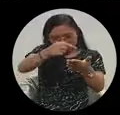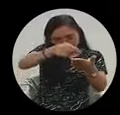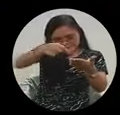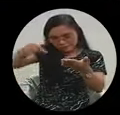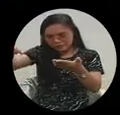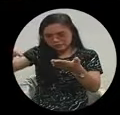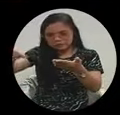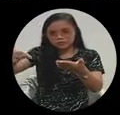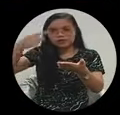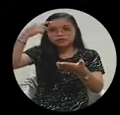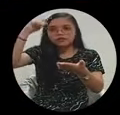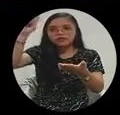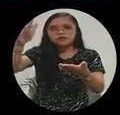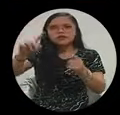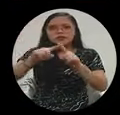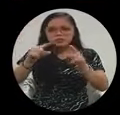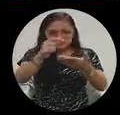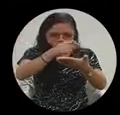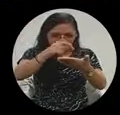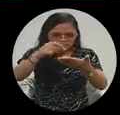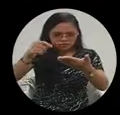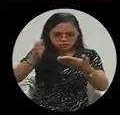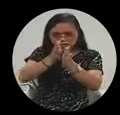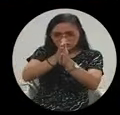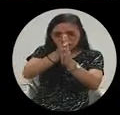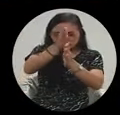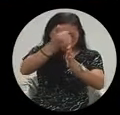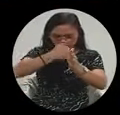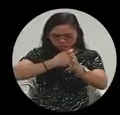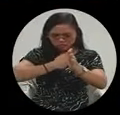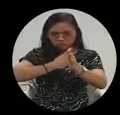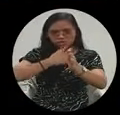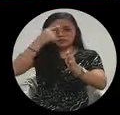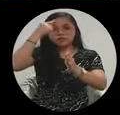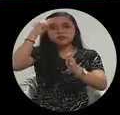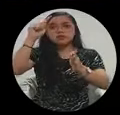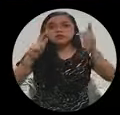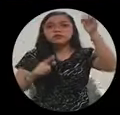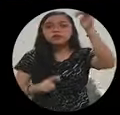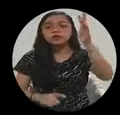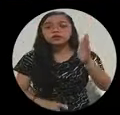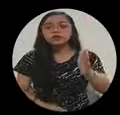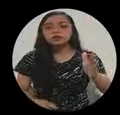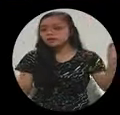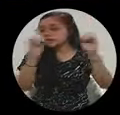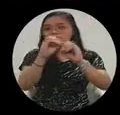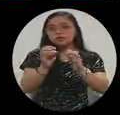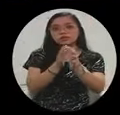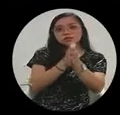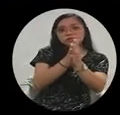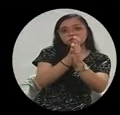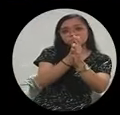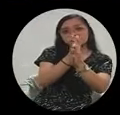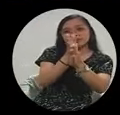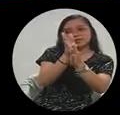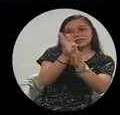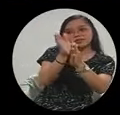I have goals in my life, but all of my goals is to align myself in the ministry here by Bible Church. Yes. Nothing else.